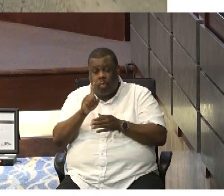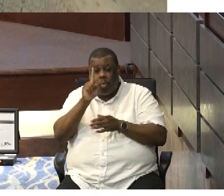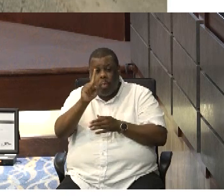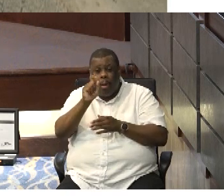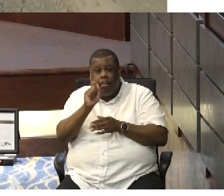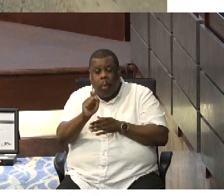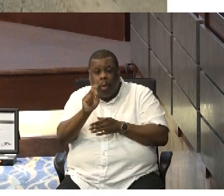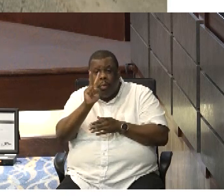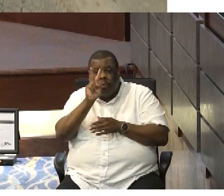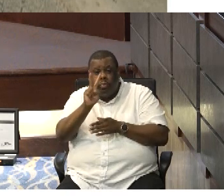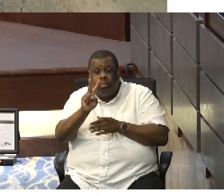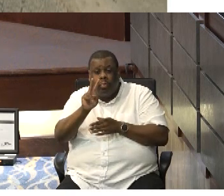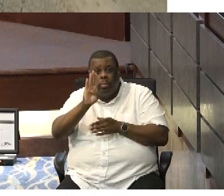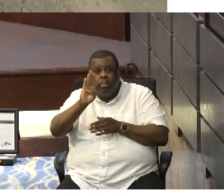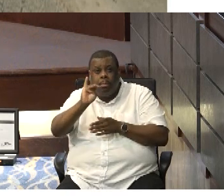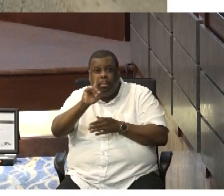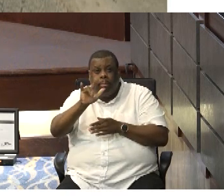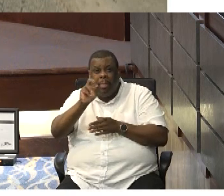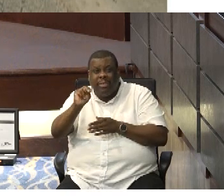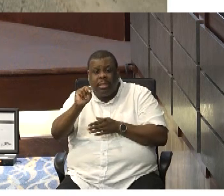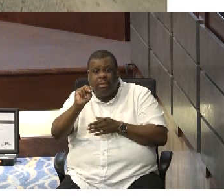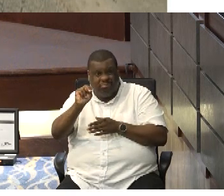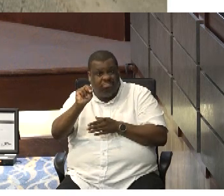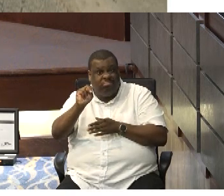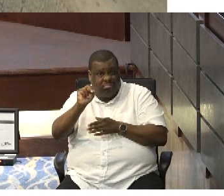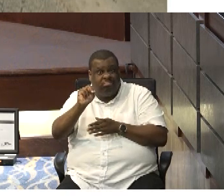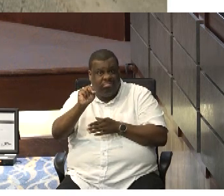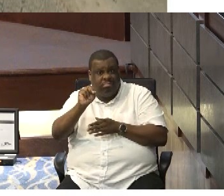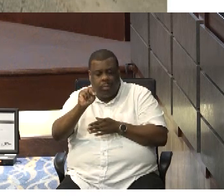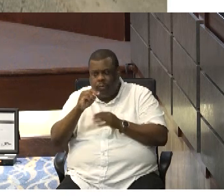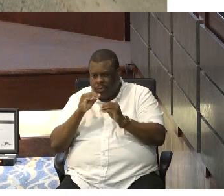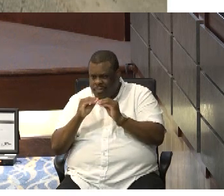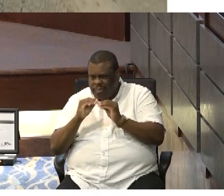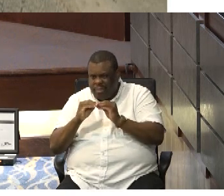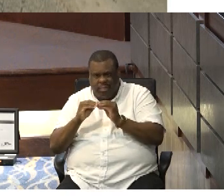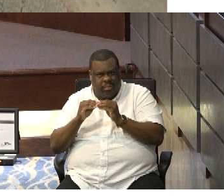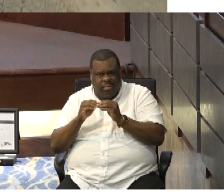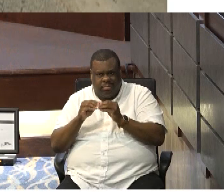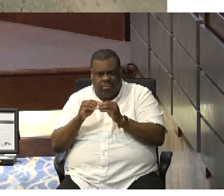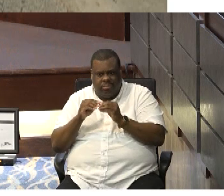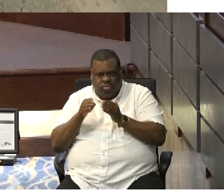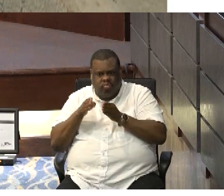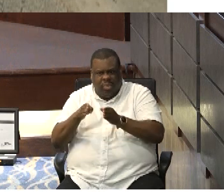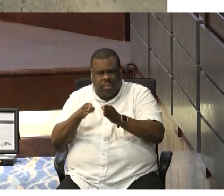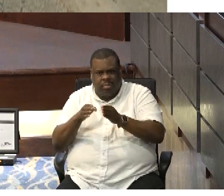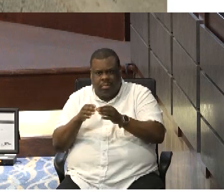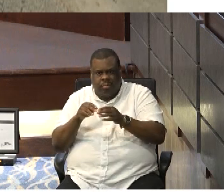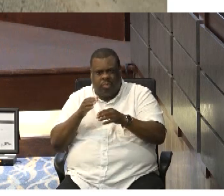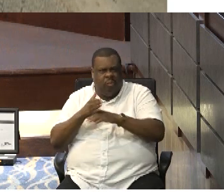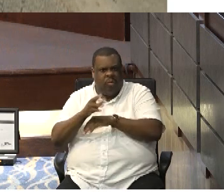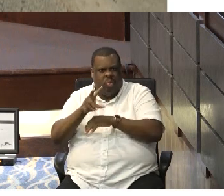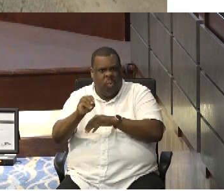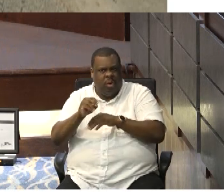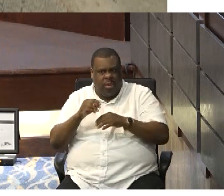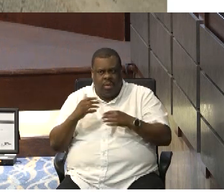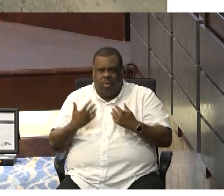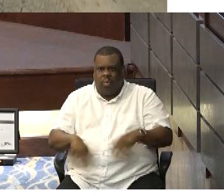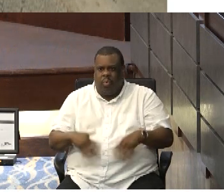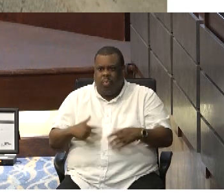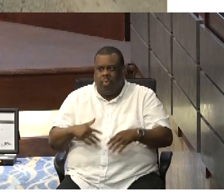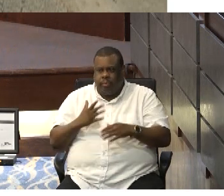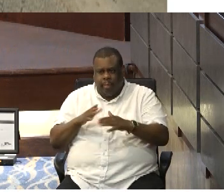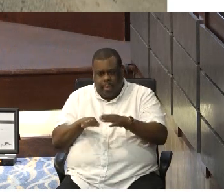$1.2 billion in needs that we have for all of these roads to get them up to